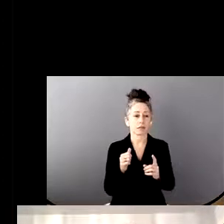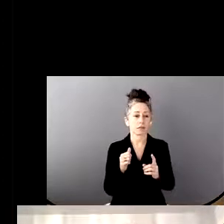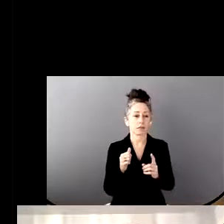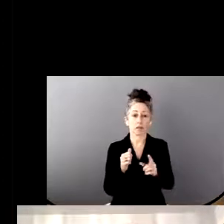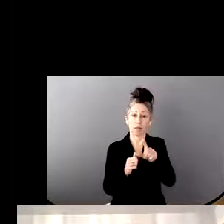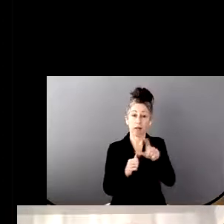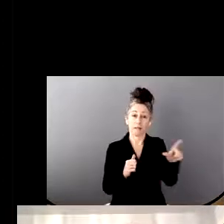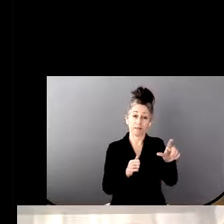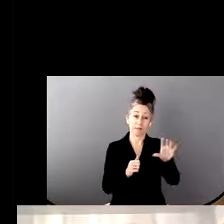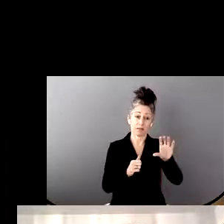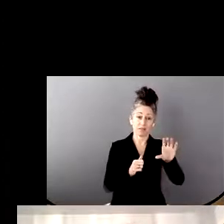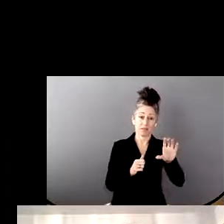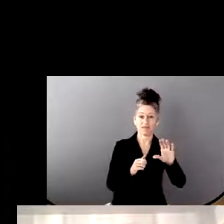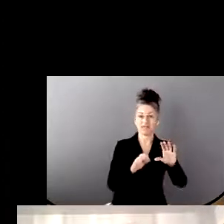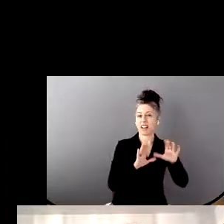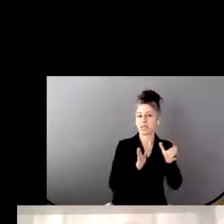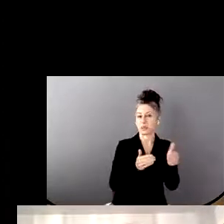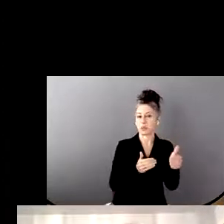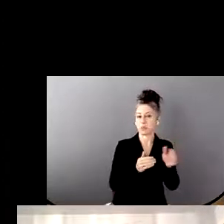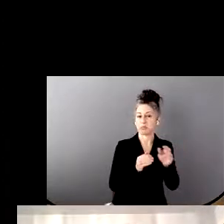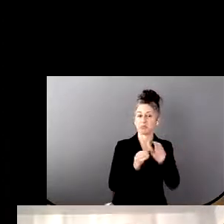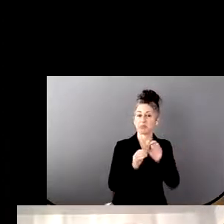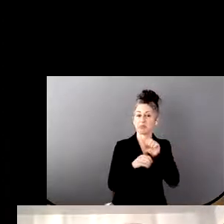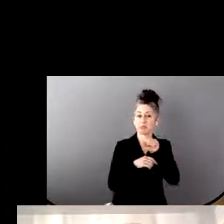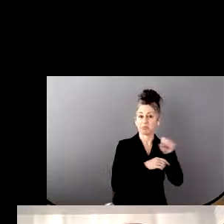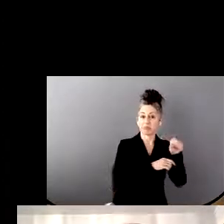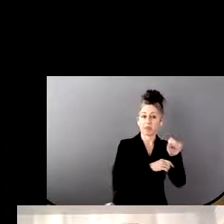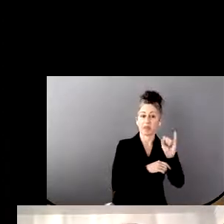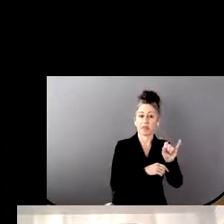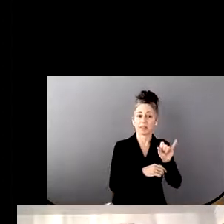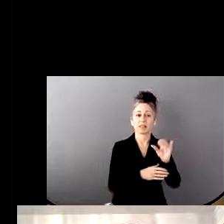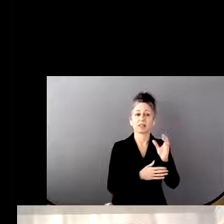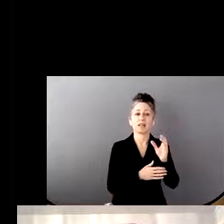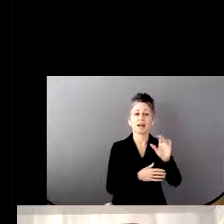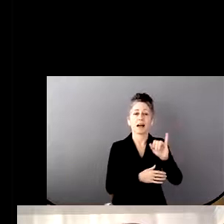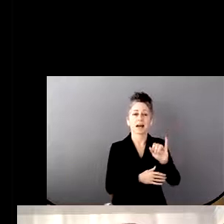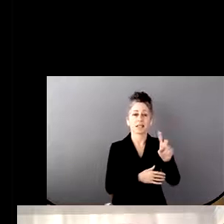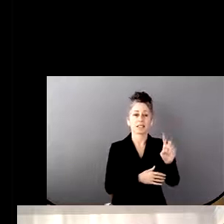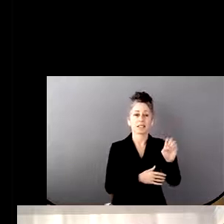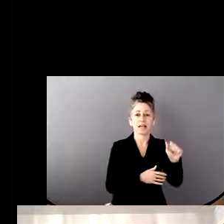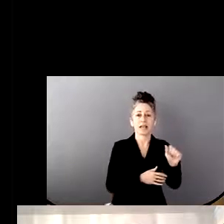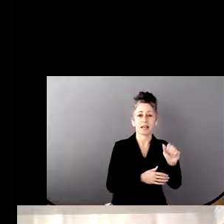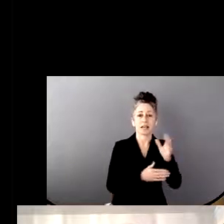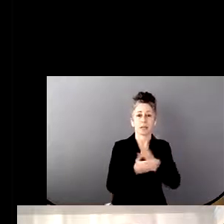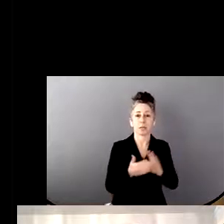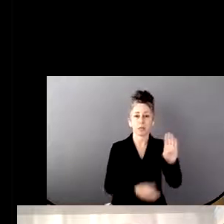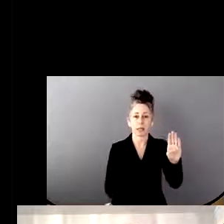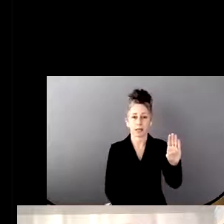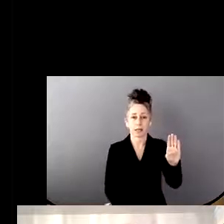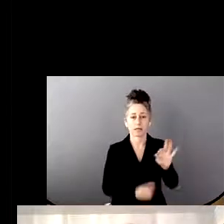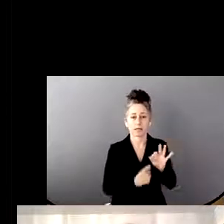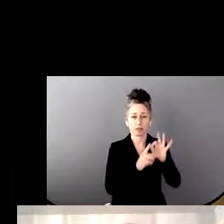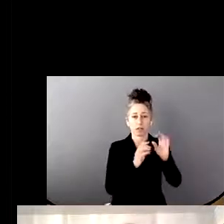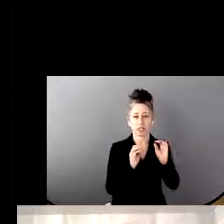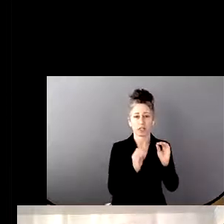left of the little classroom, that data came from IDEA Part B or IDEA Part B. So special education